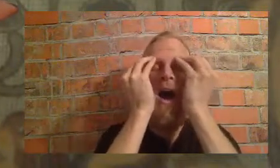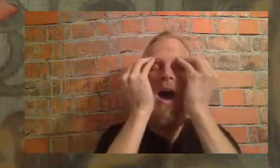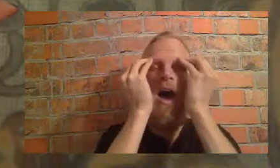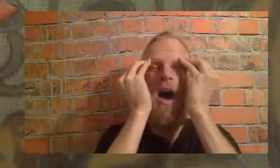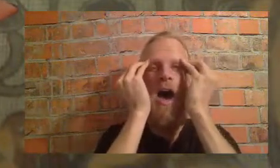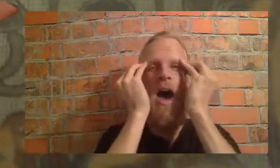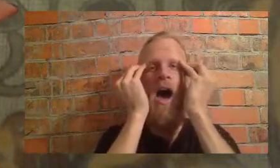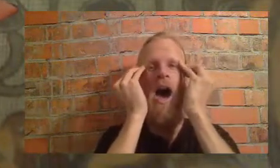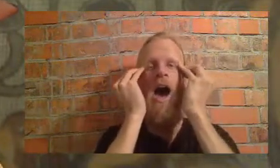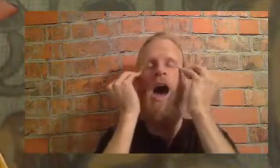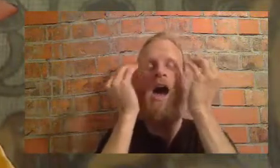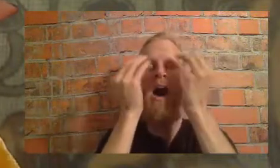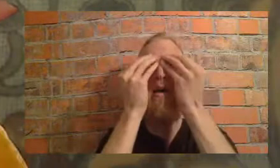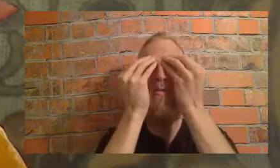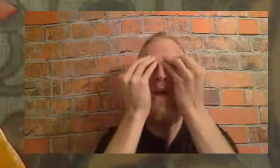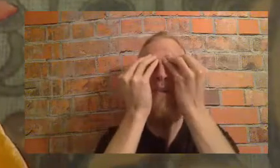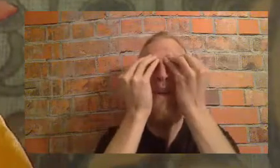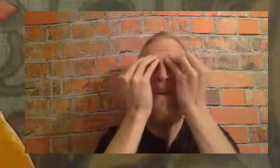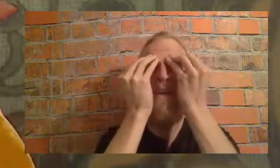are we blaming?